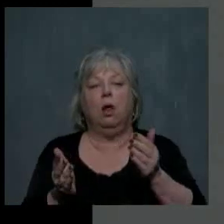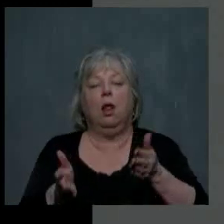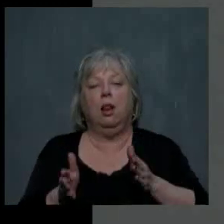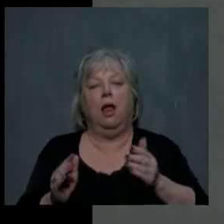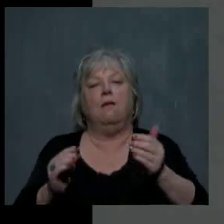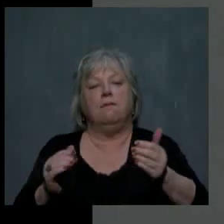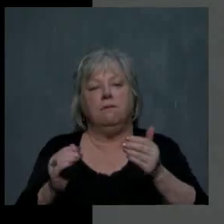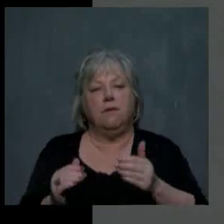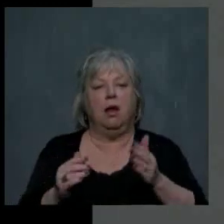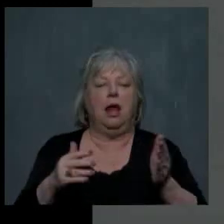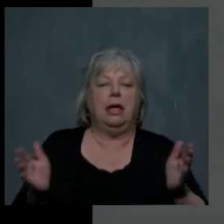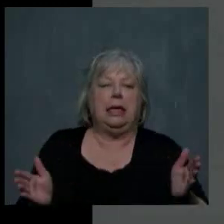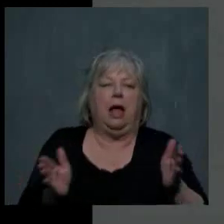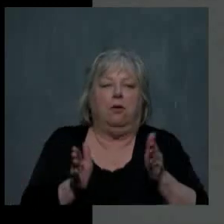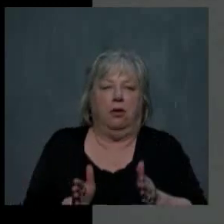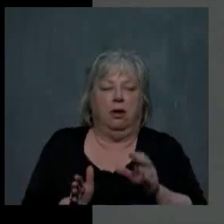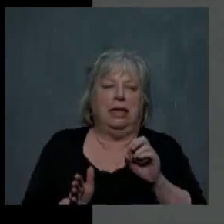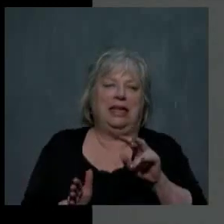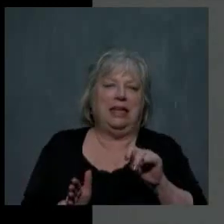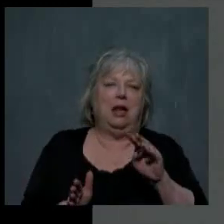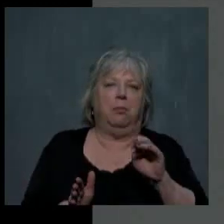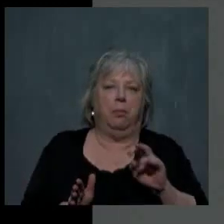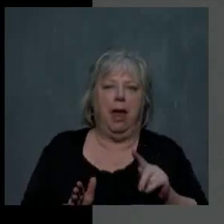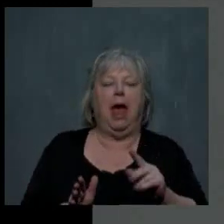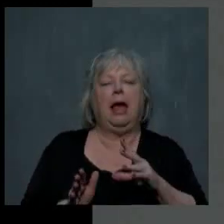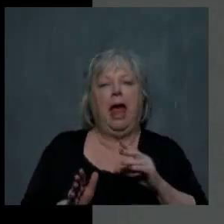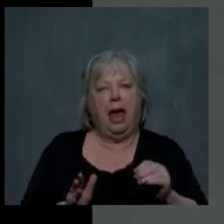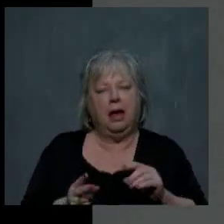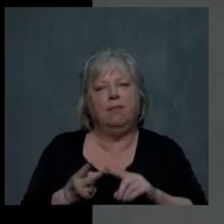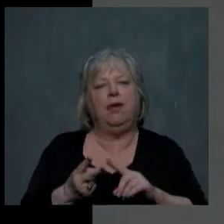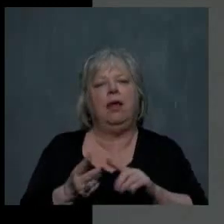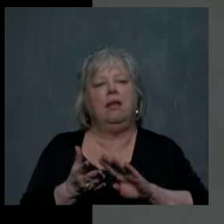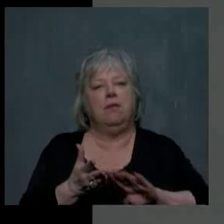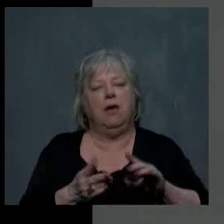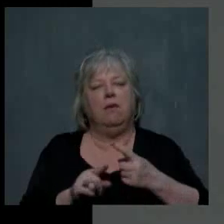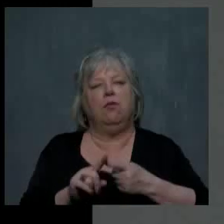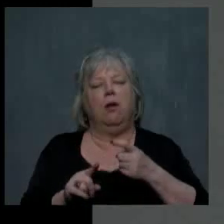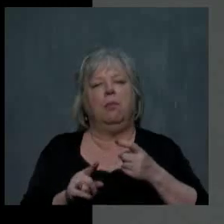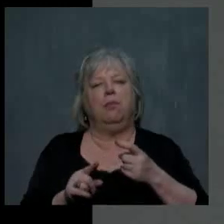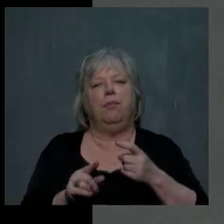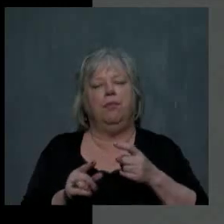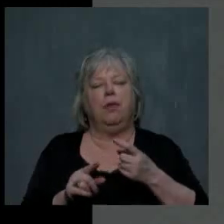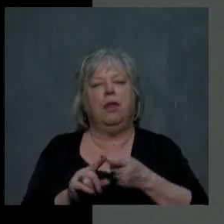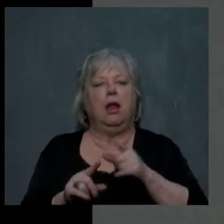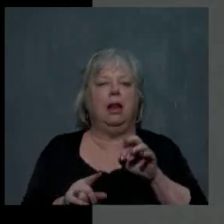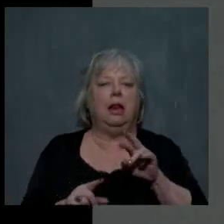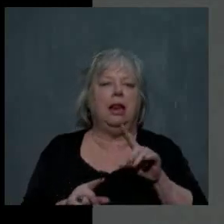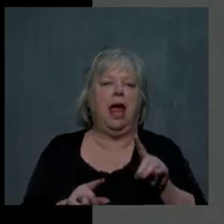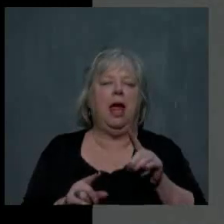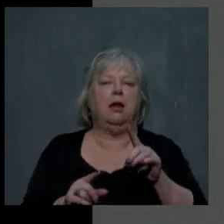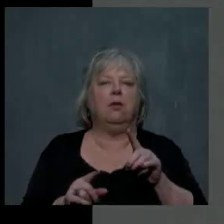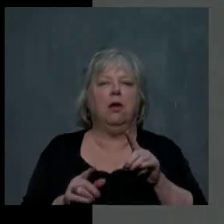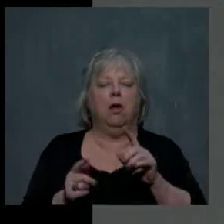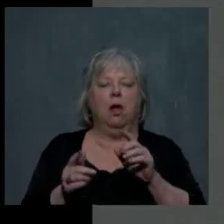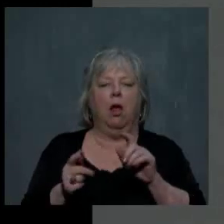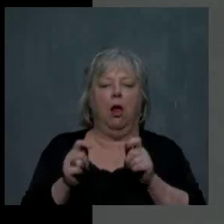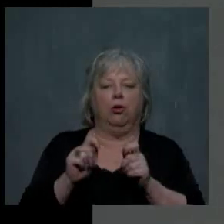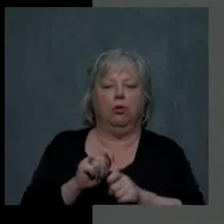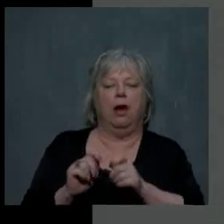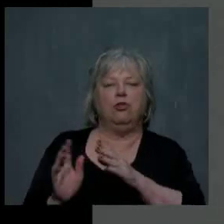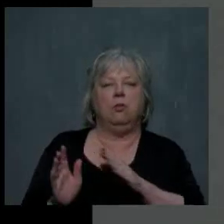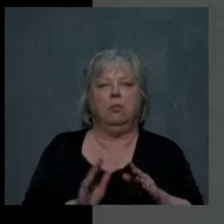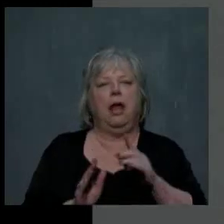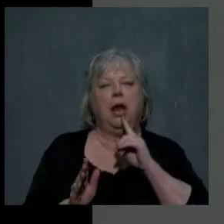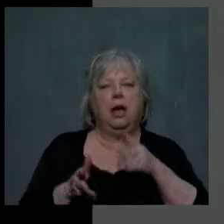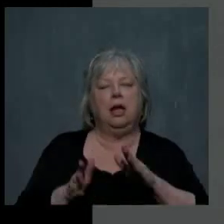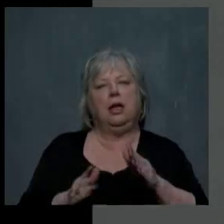side yard setbacks. Staff also recommends approval of the variance request from the city's land alteration ordinance to allow grading of future phases and the